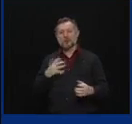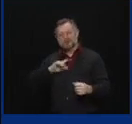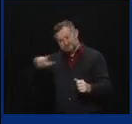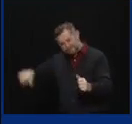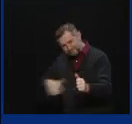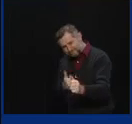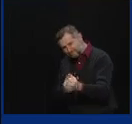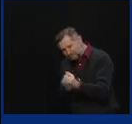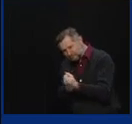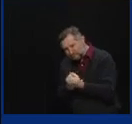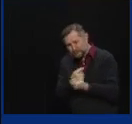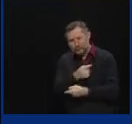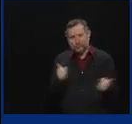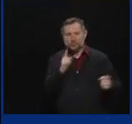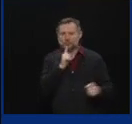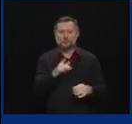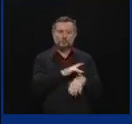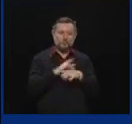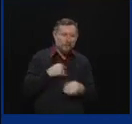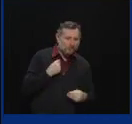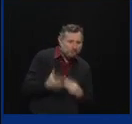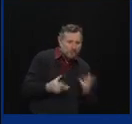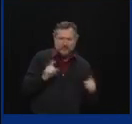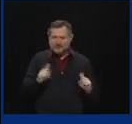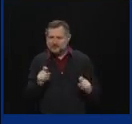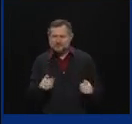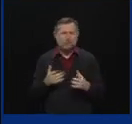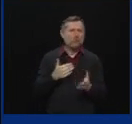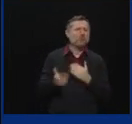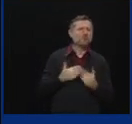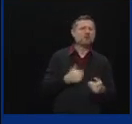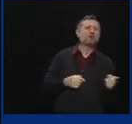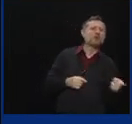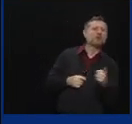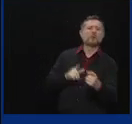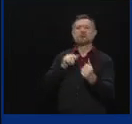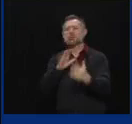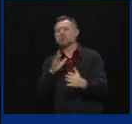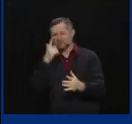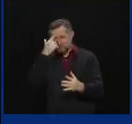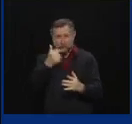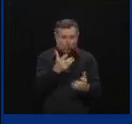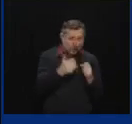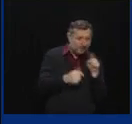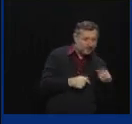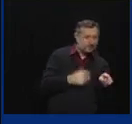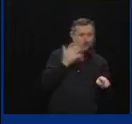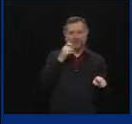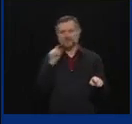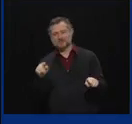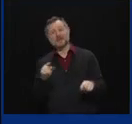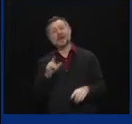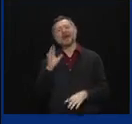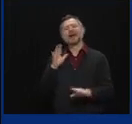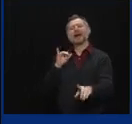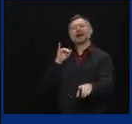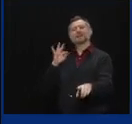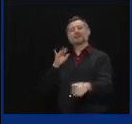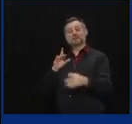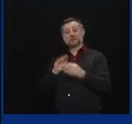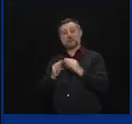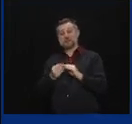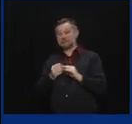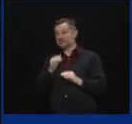all the resources they need, whatever approach they want to take. But at some point, if the numbers don't start on a